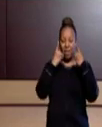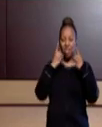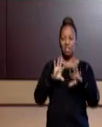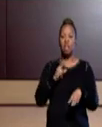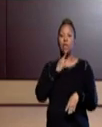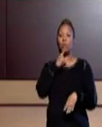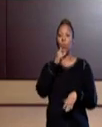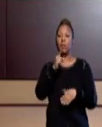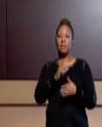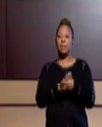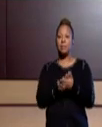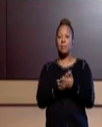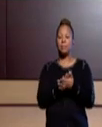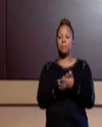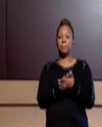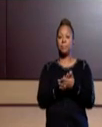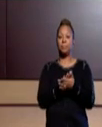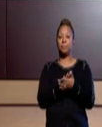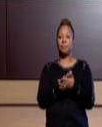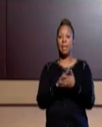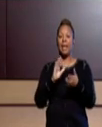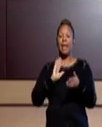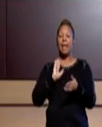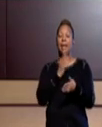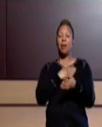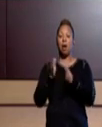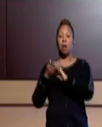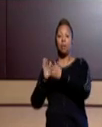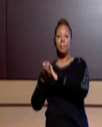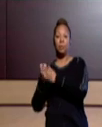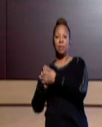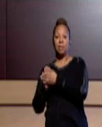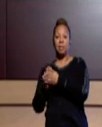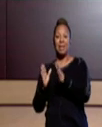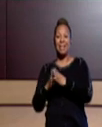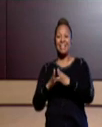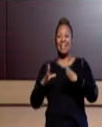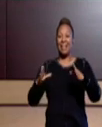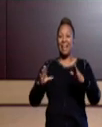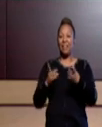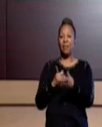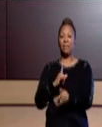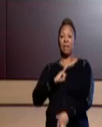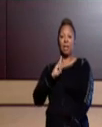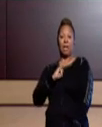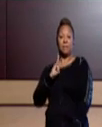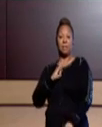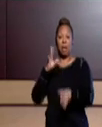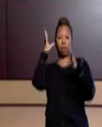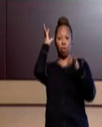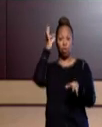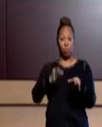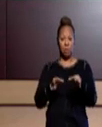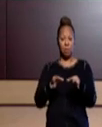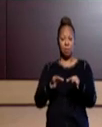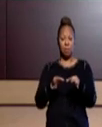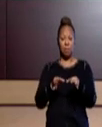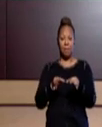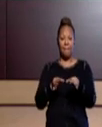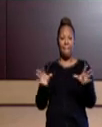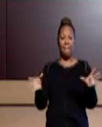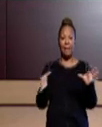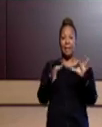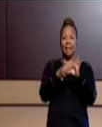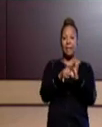actually is, in our communities, is a lot of lifestyle choices that contribute. They